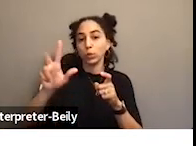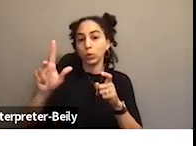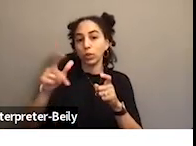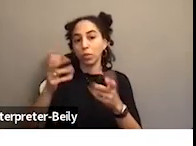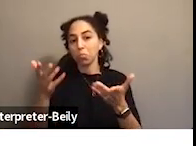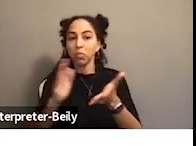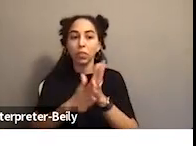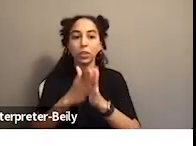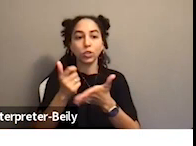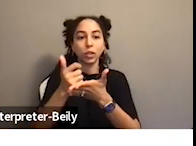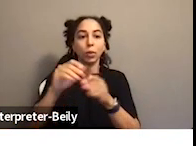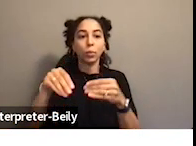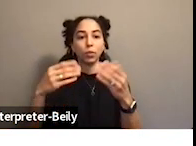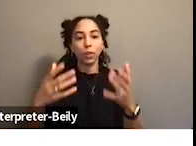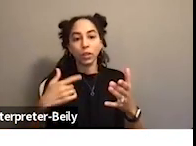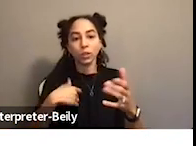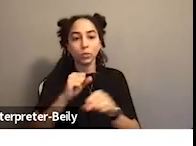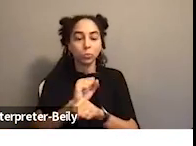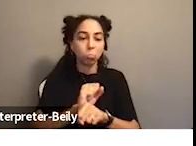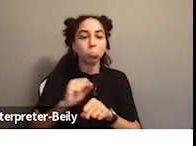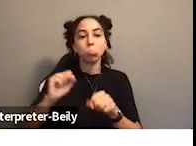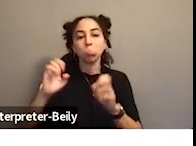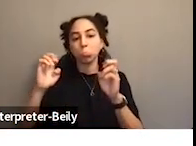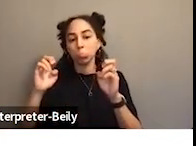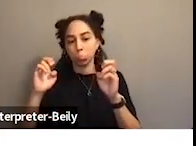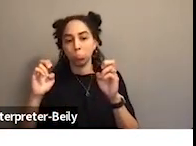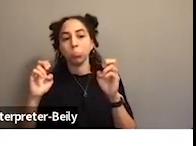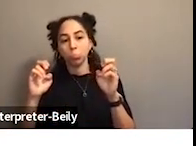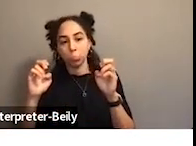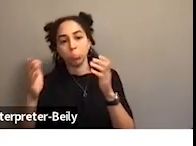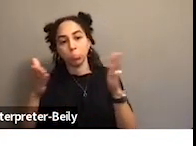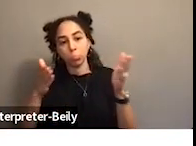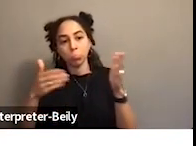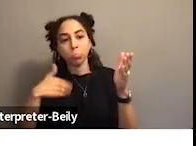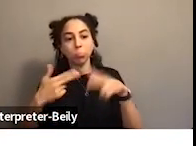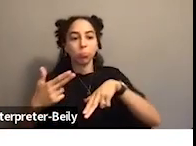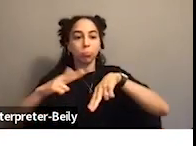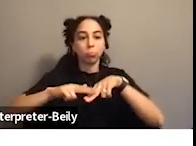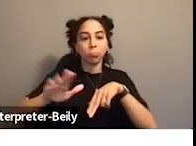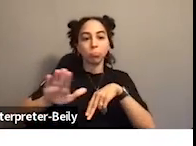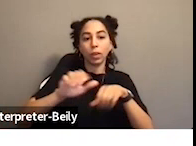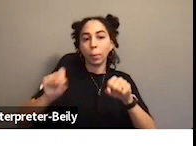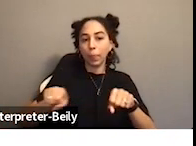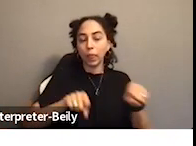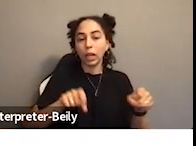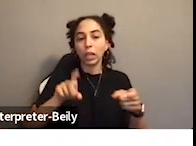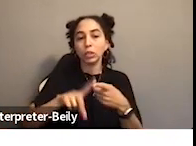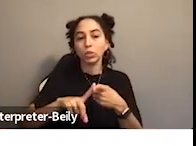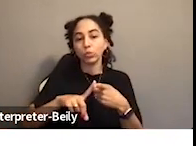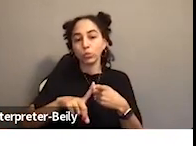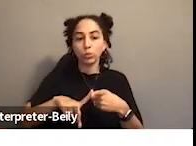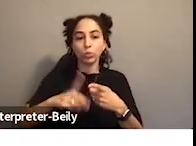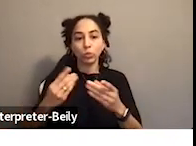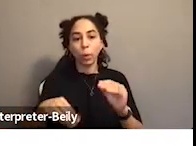help providers of employment and adult day services kind of increase their ability to be